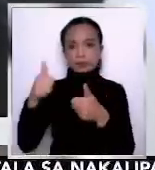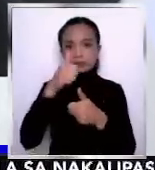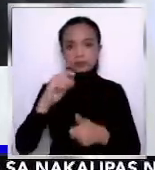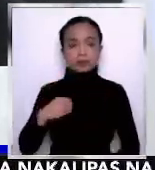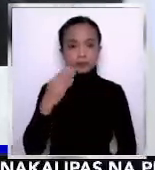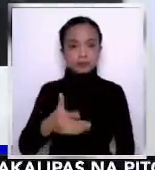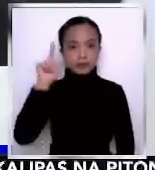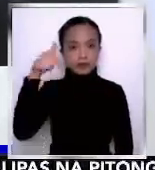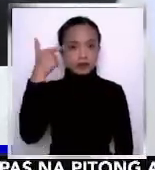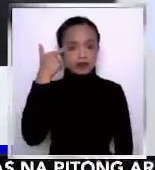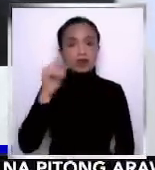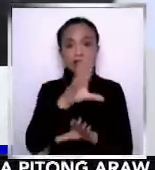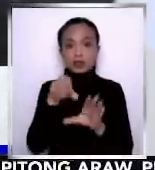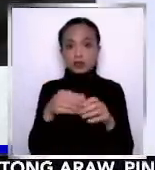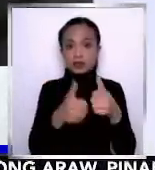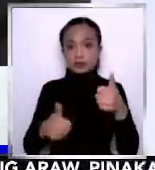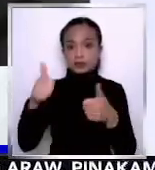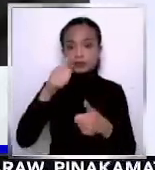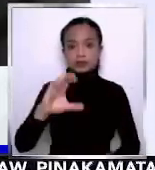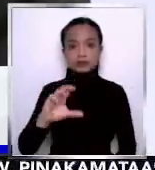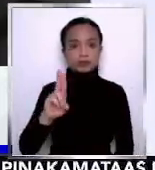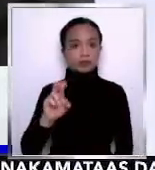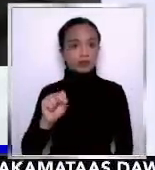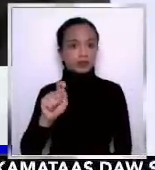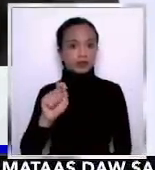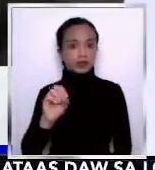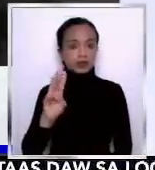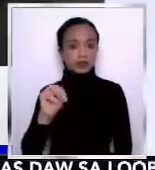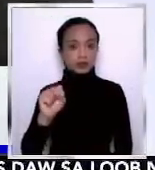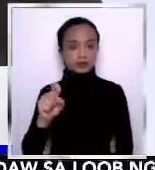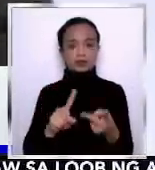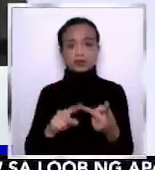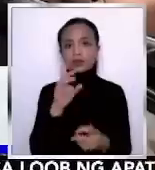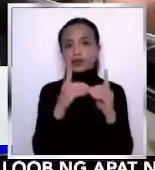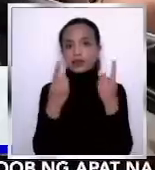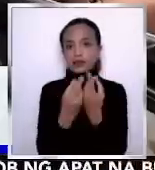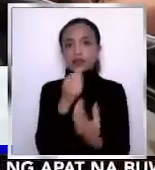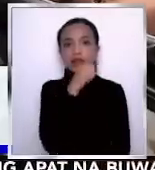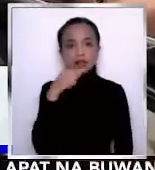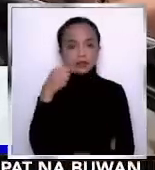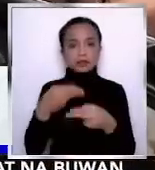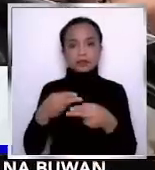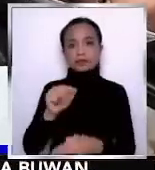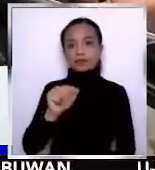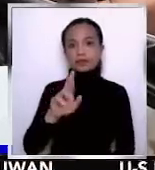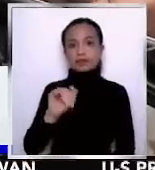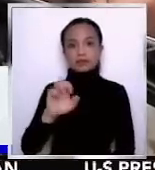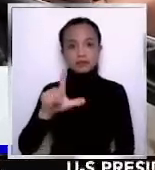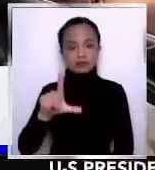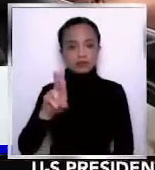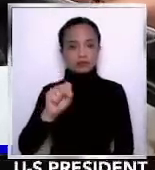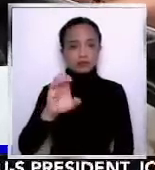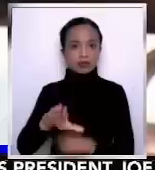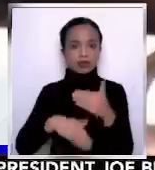ng Bureau of Customs na si Ray Leonardo Guerrero, Department of Agriculture Undersecretary Ariel Cayanan, Customs Deputy Commissioner for Intelligence